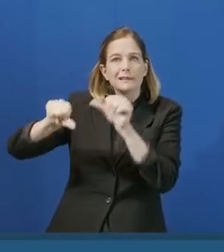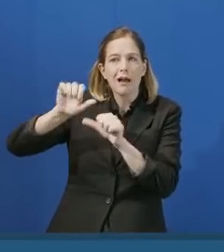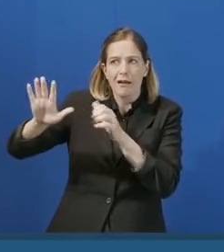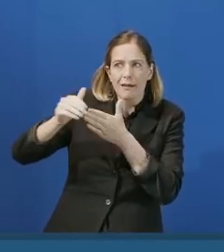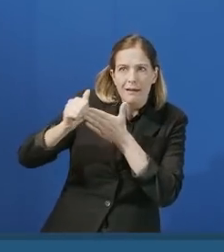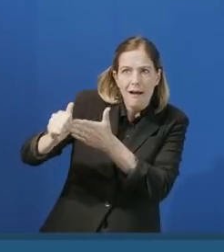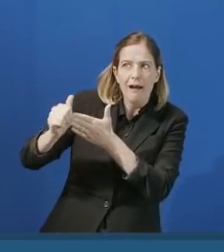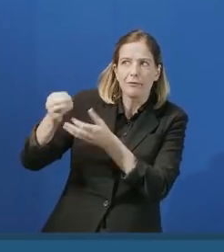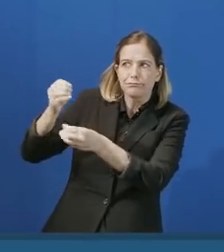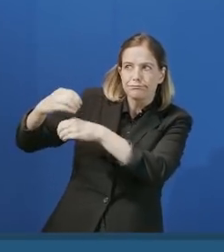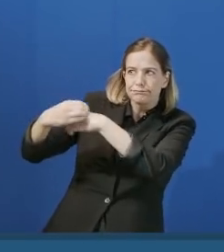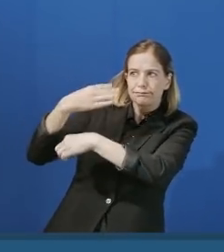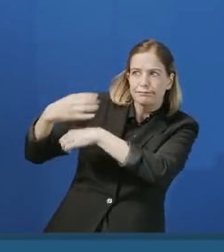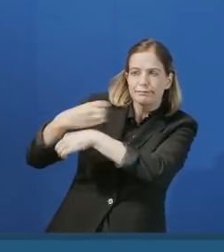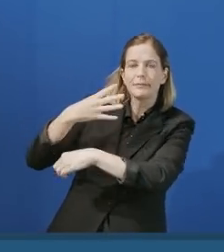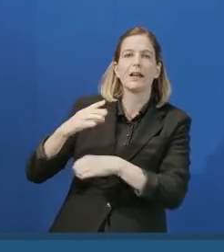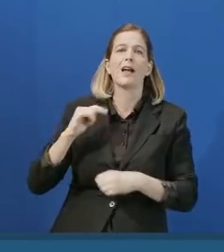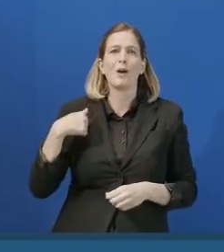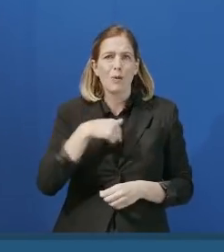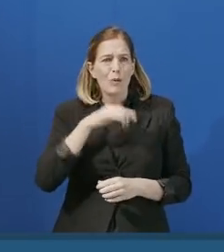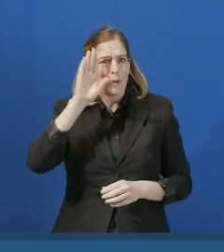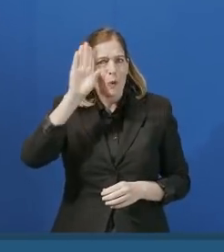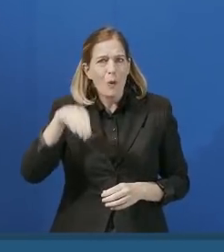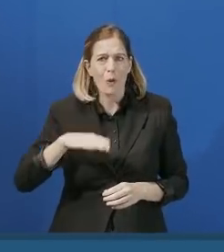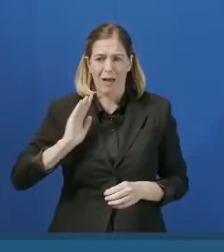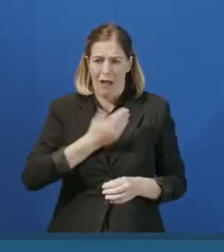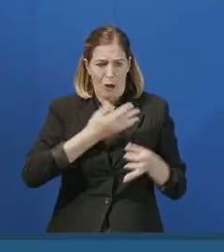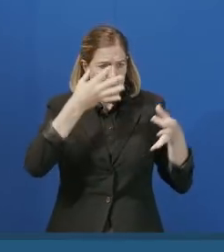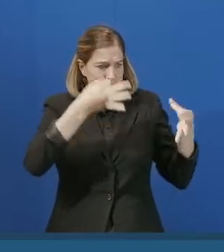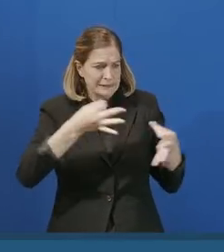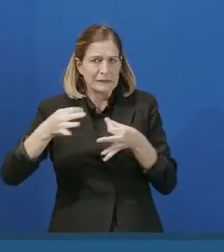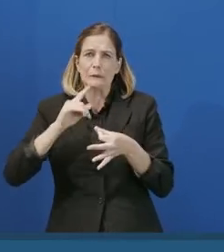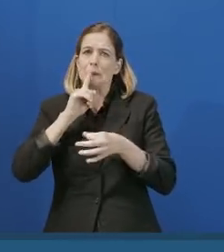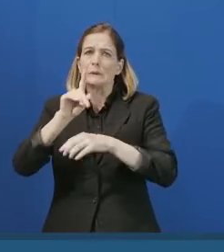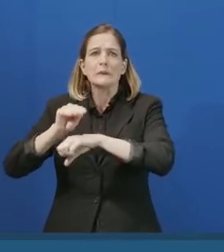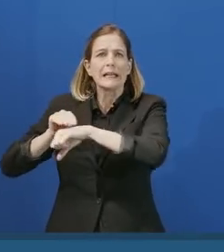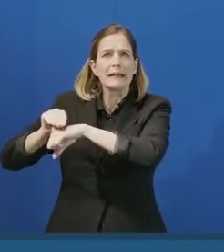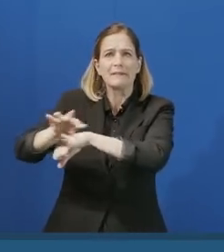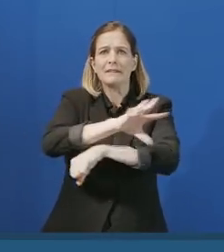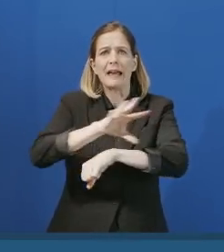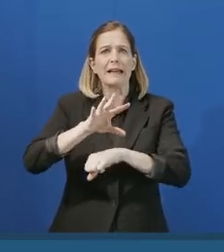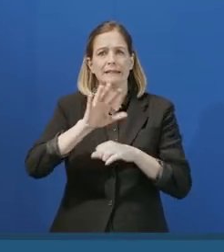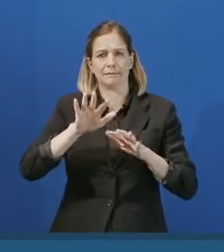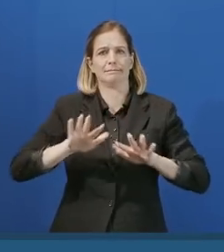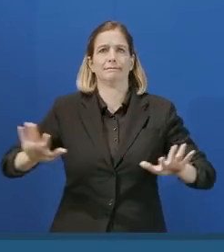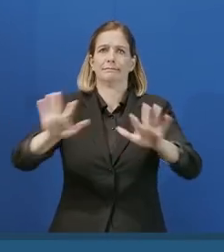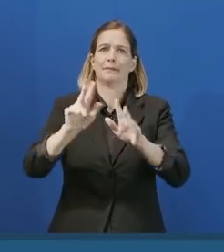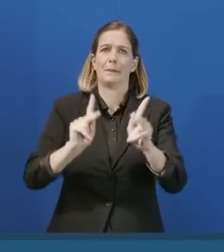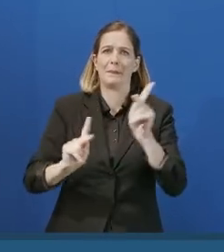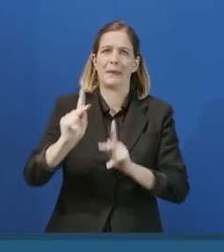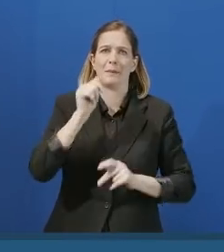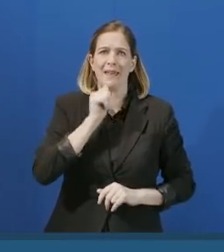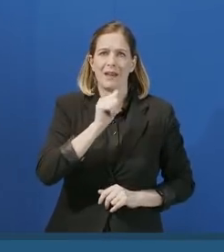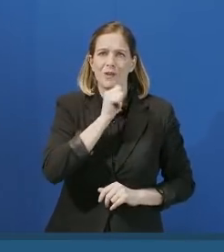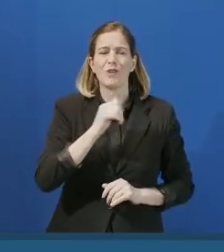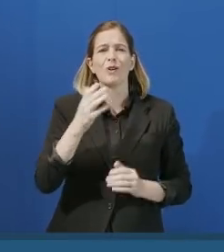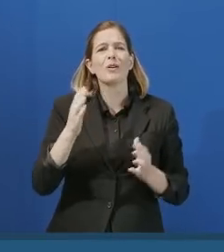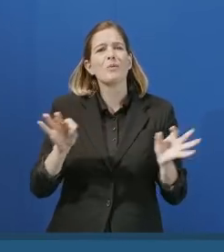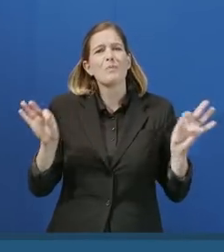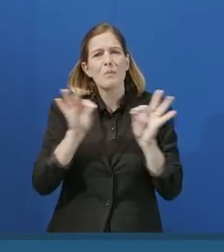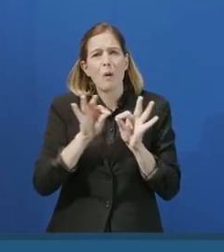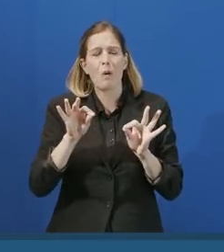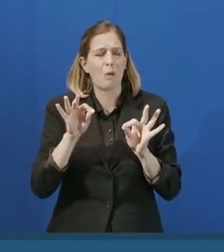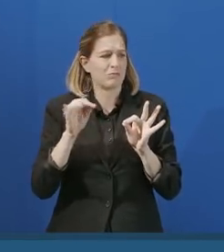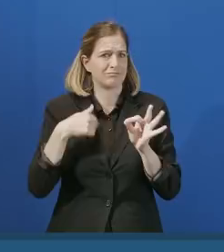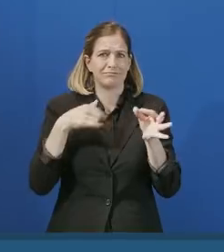of Arizona. And we want you to understand why we're making decisions and in what orders, because we know that we have